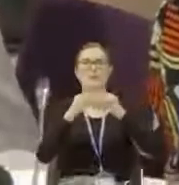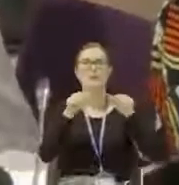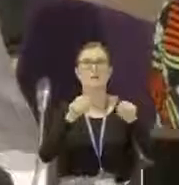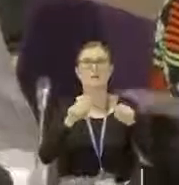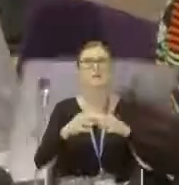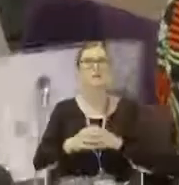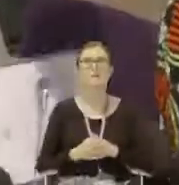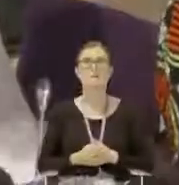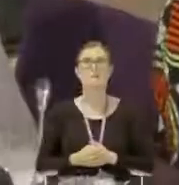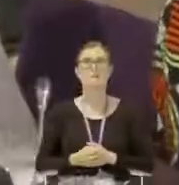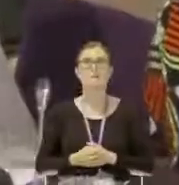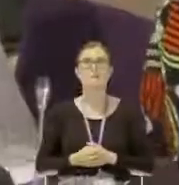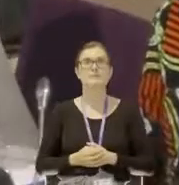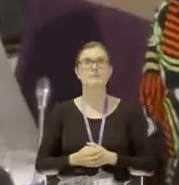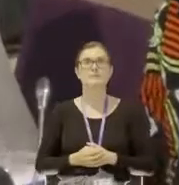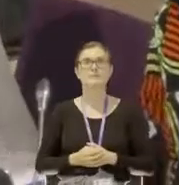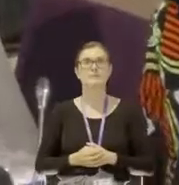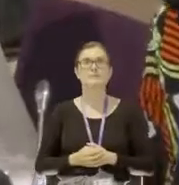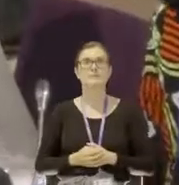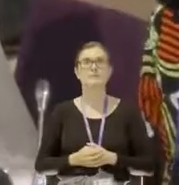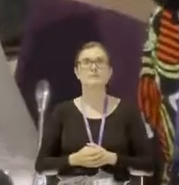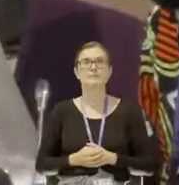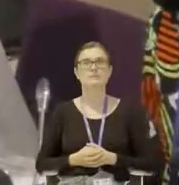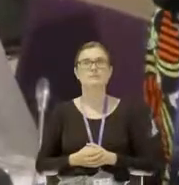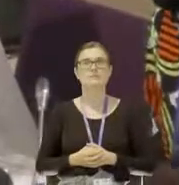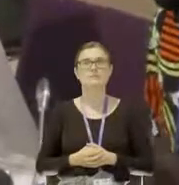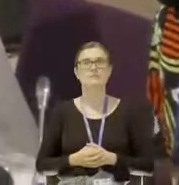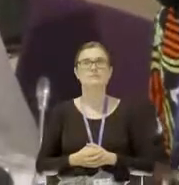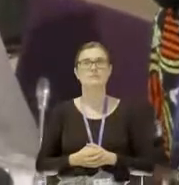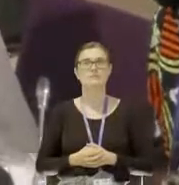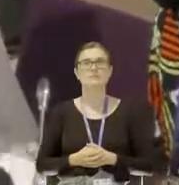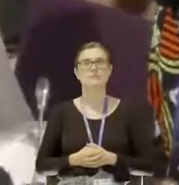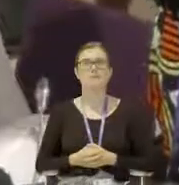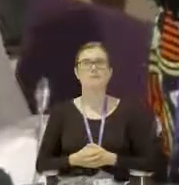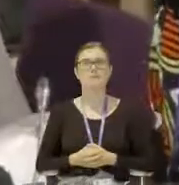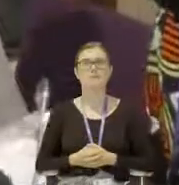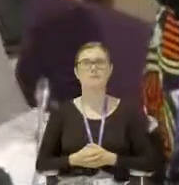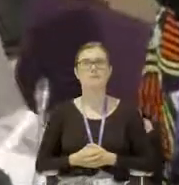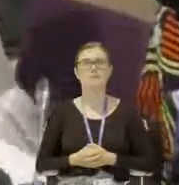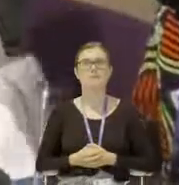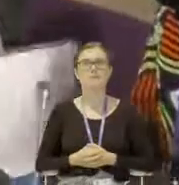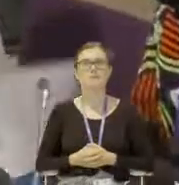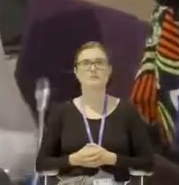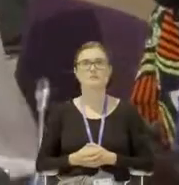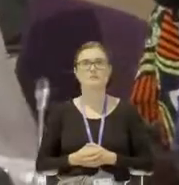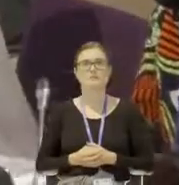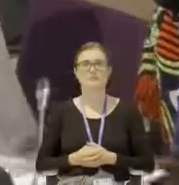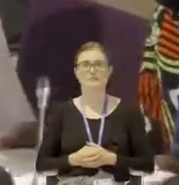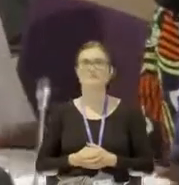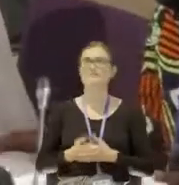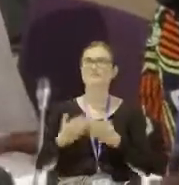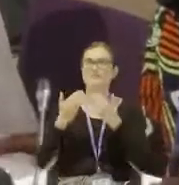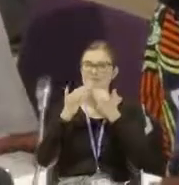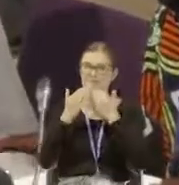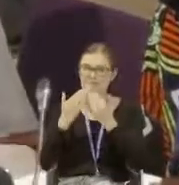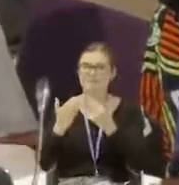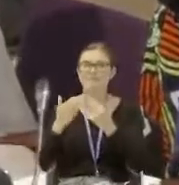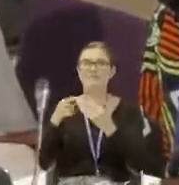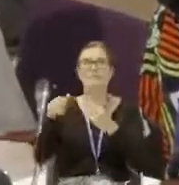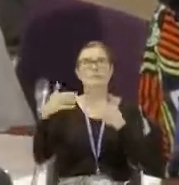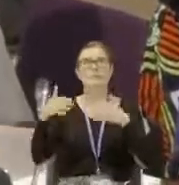Thank you very much, Governor. A very important agenda for our membership in the Global South is the issue of